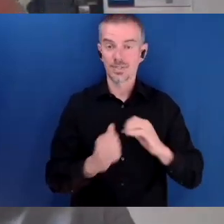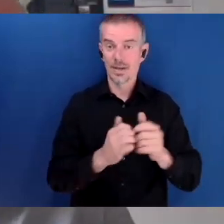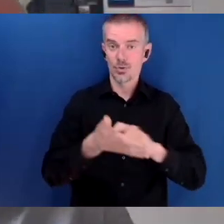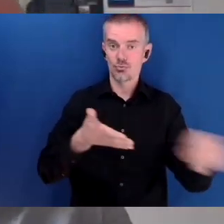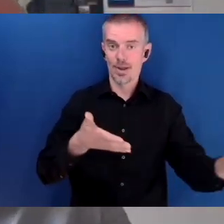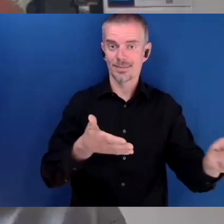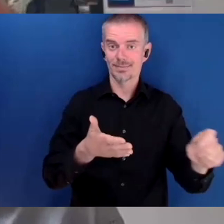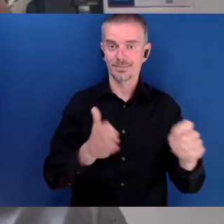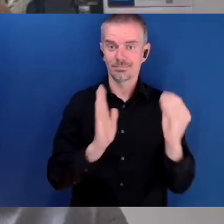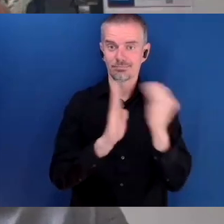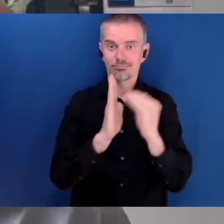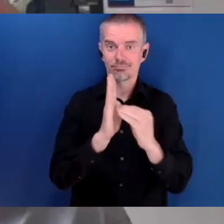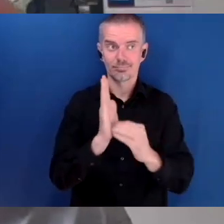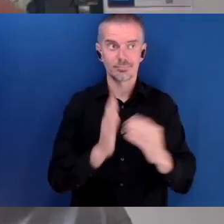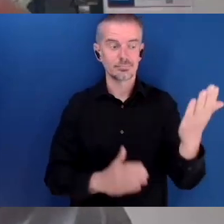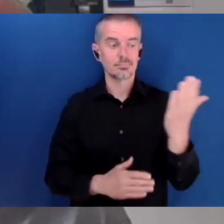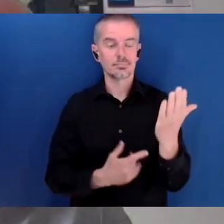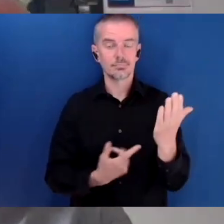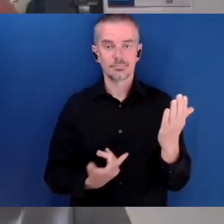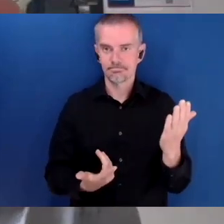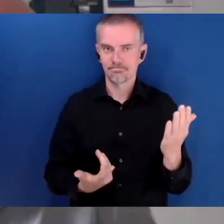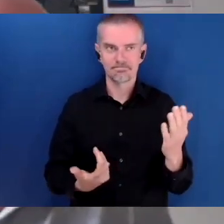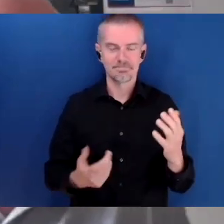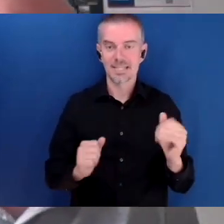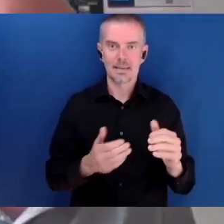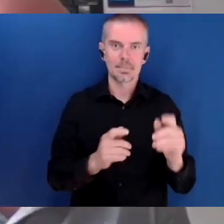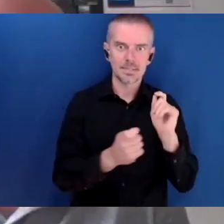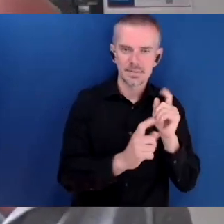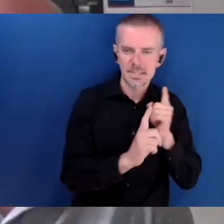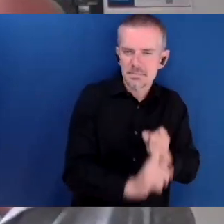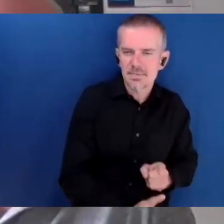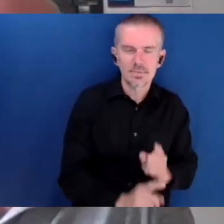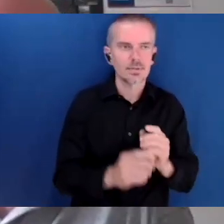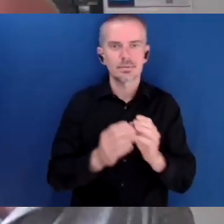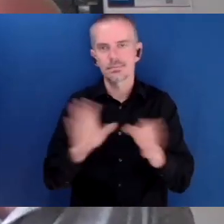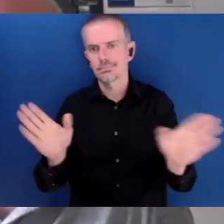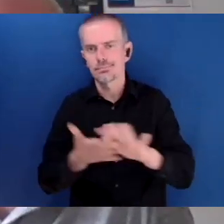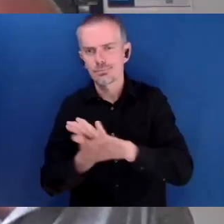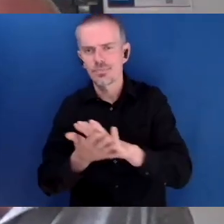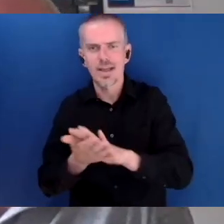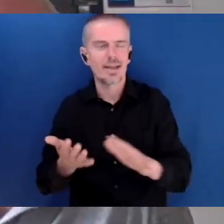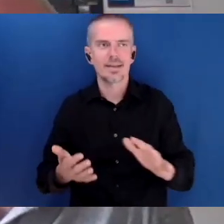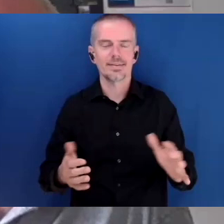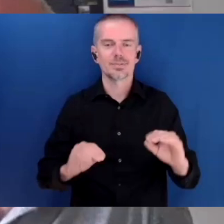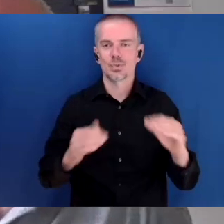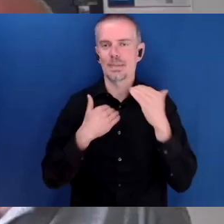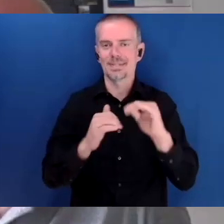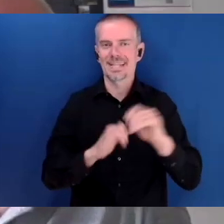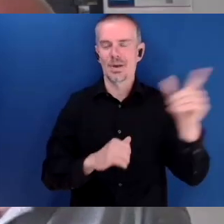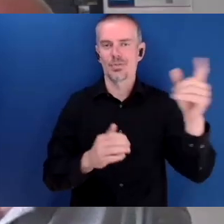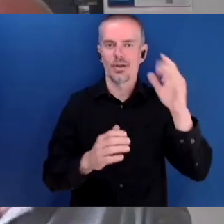There's very few, if no limitations on how Congress can put their priorities in. Sometimes